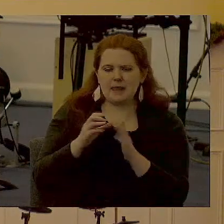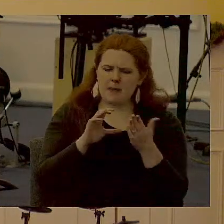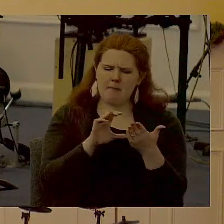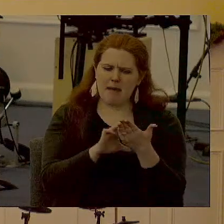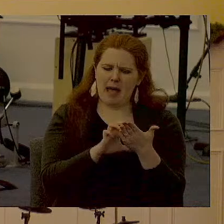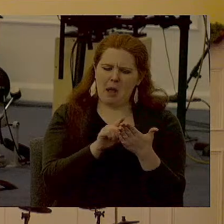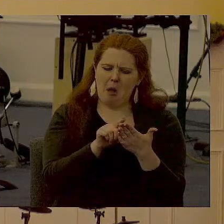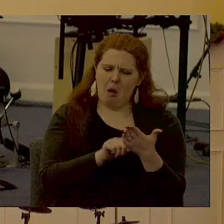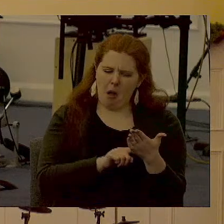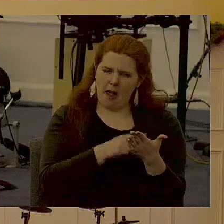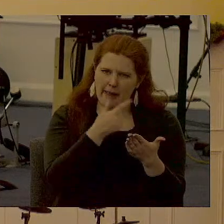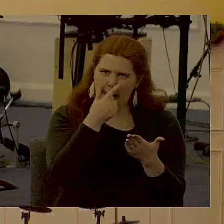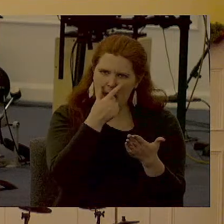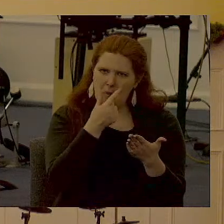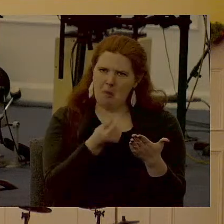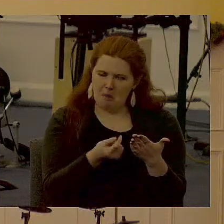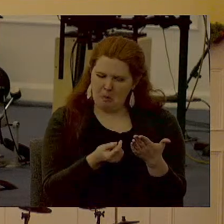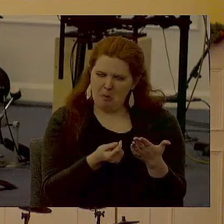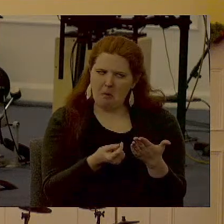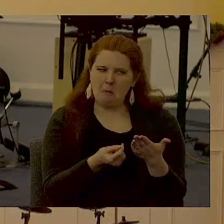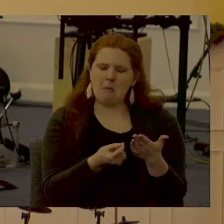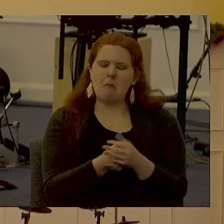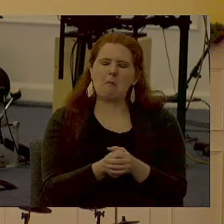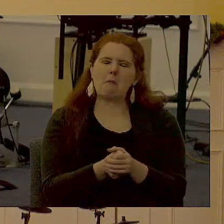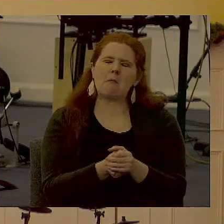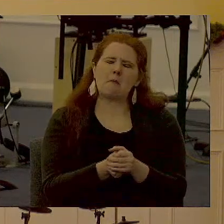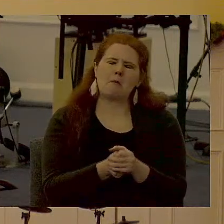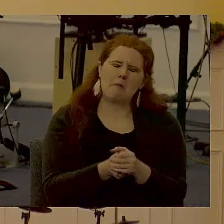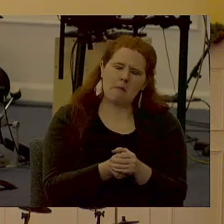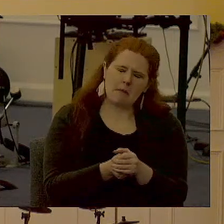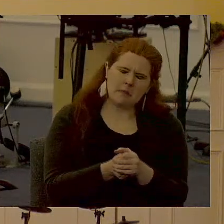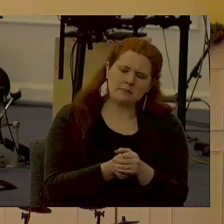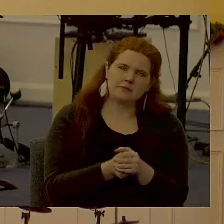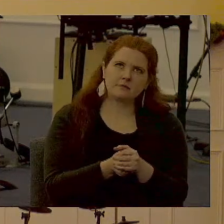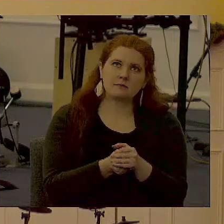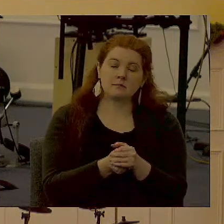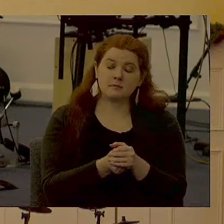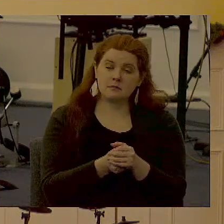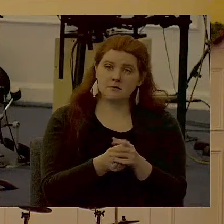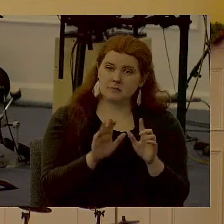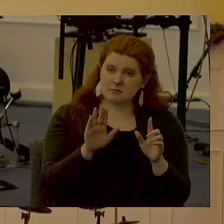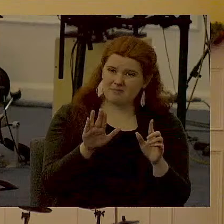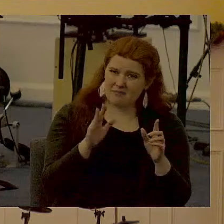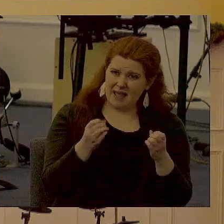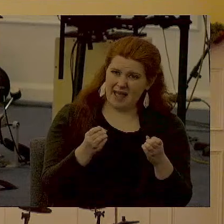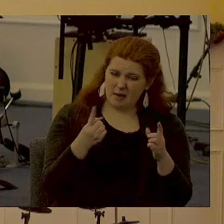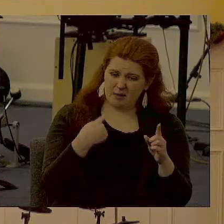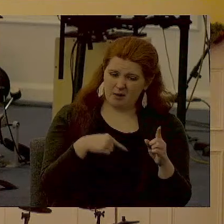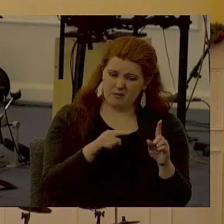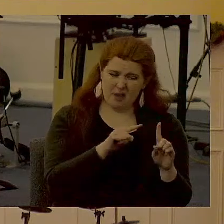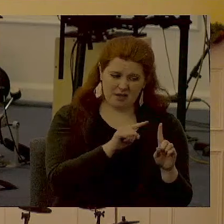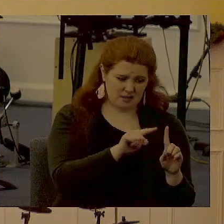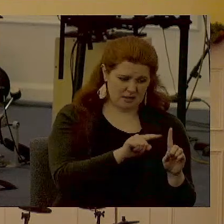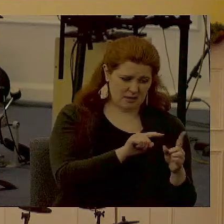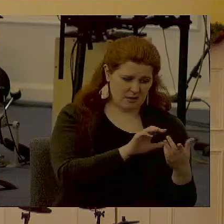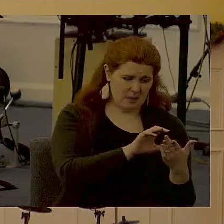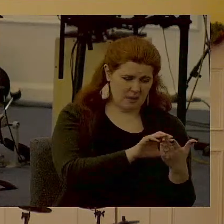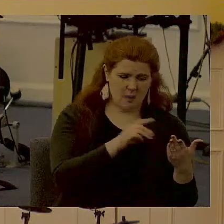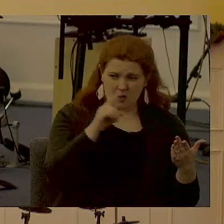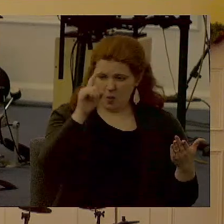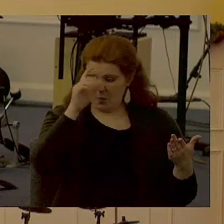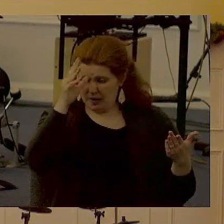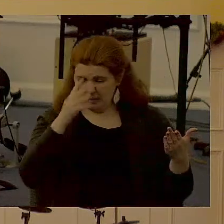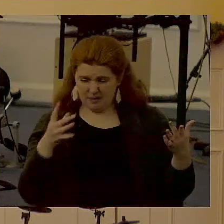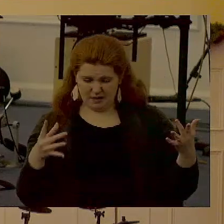passage. And I don't know how many of us actually even kind of link it up with this story of the wise